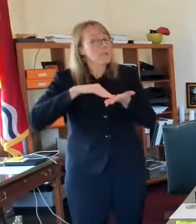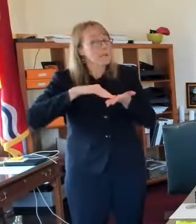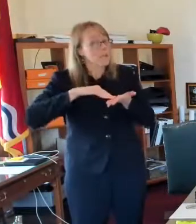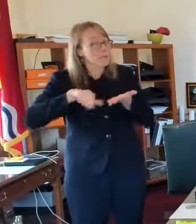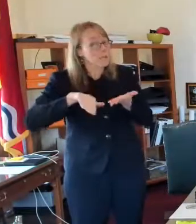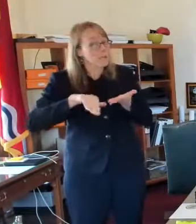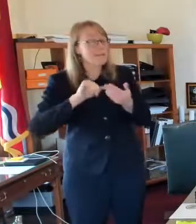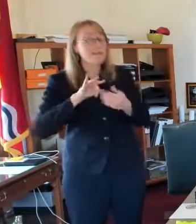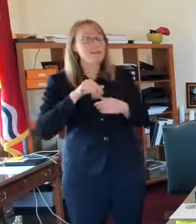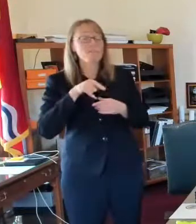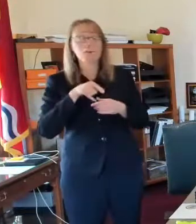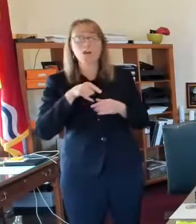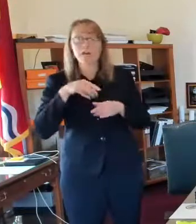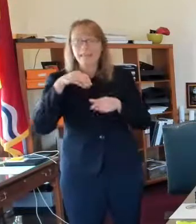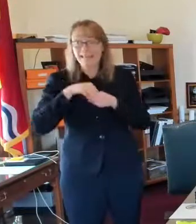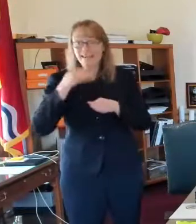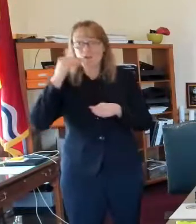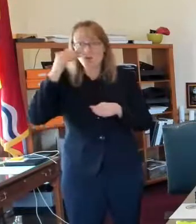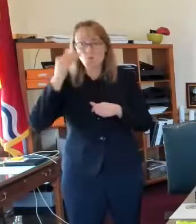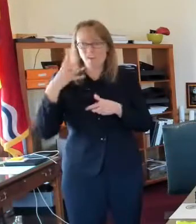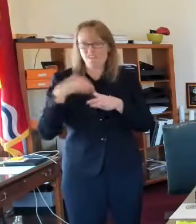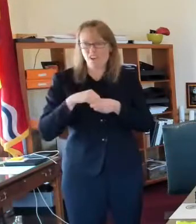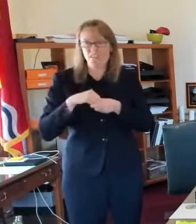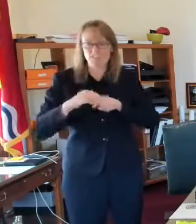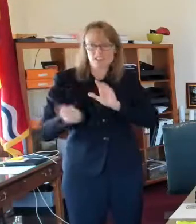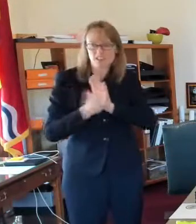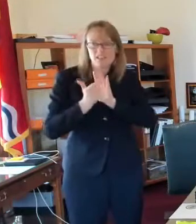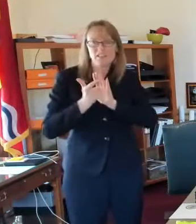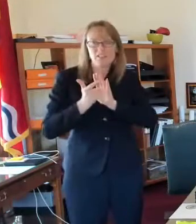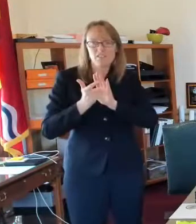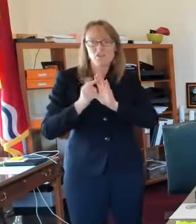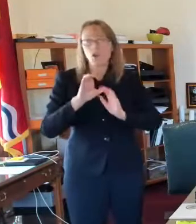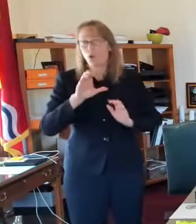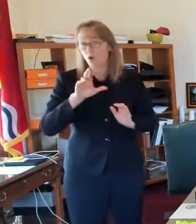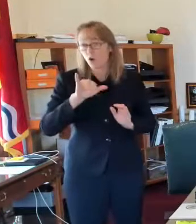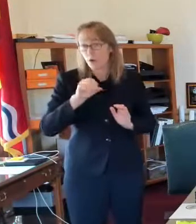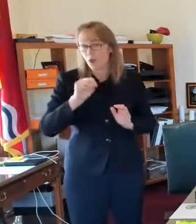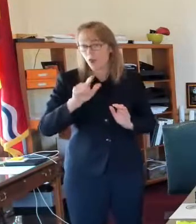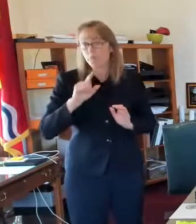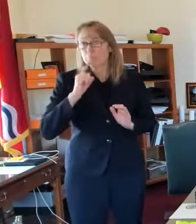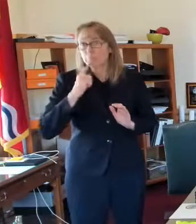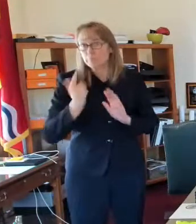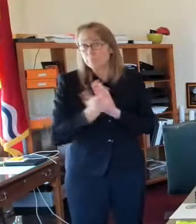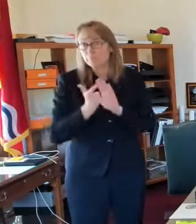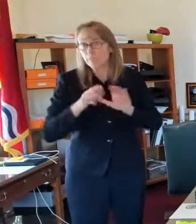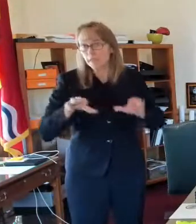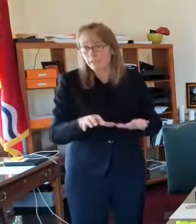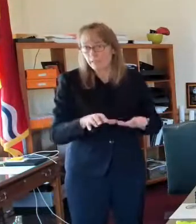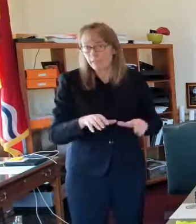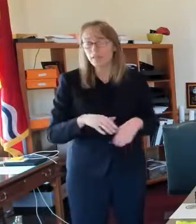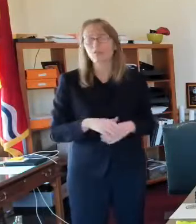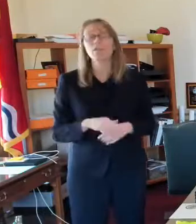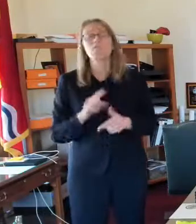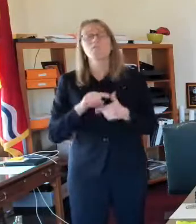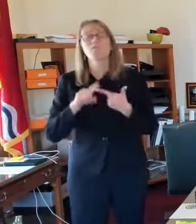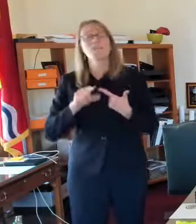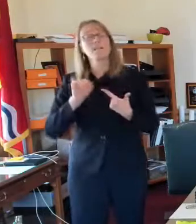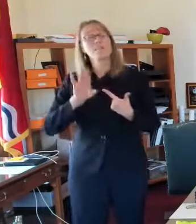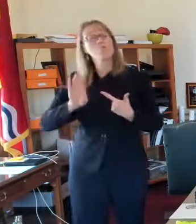on the premises, except for people that, your tenants that might be threatening the health or safety of other